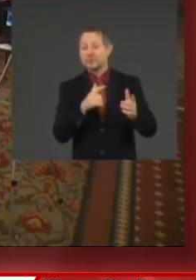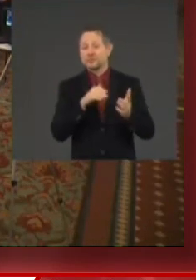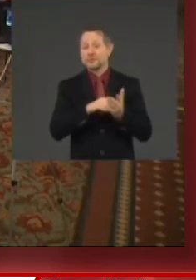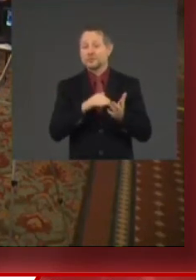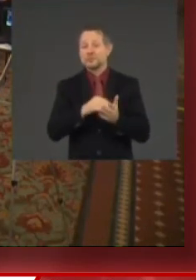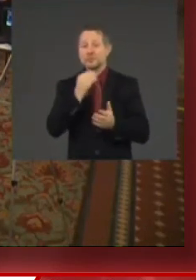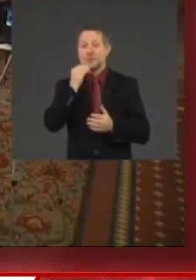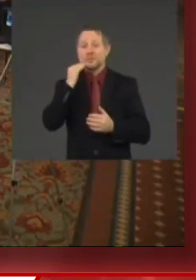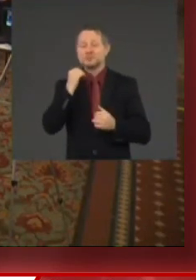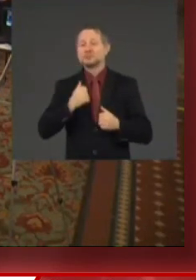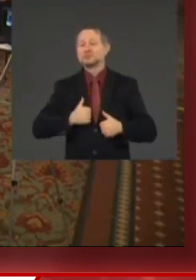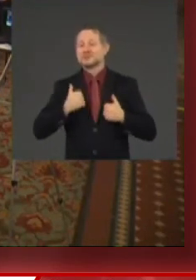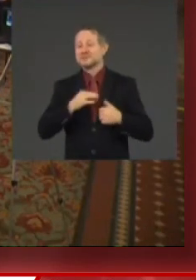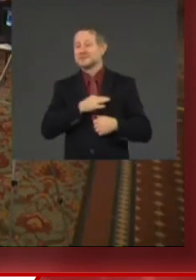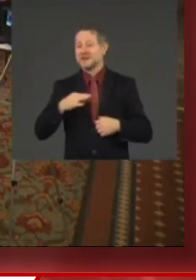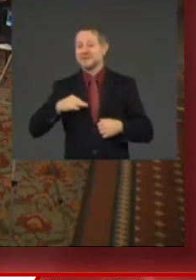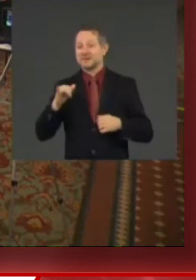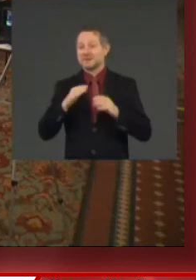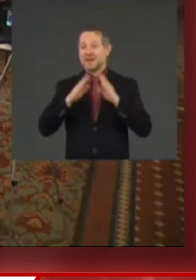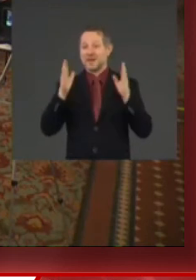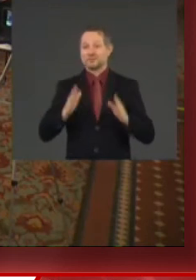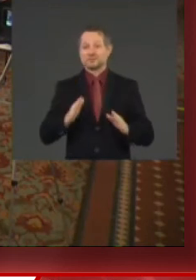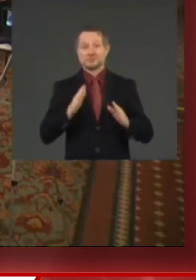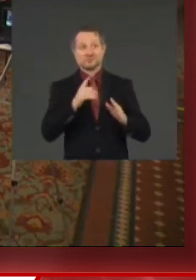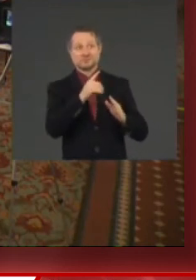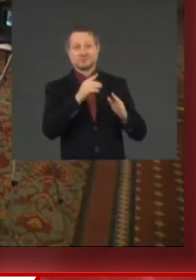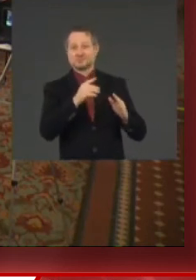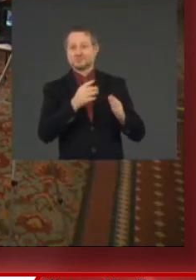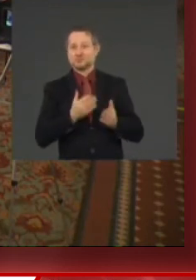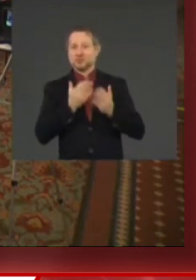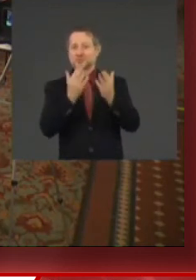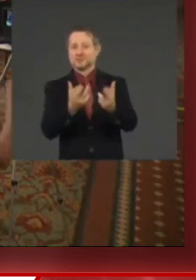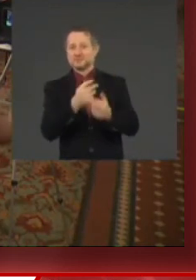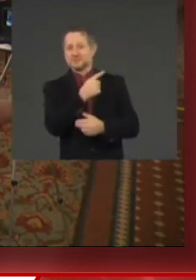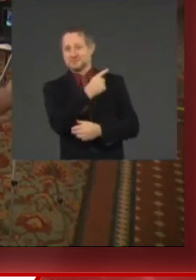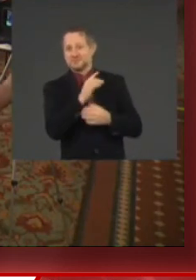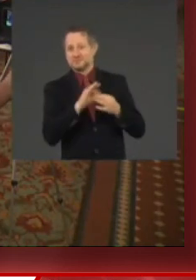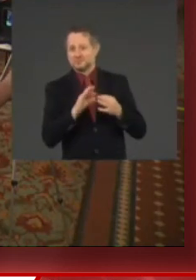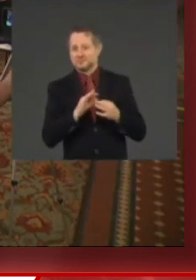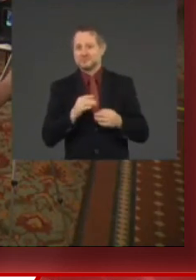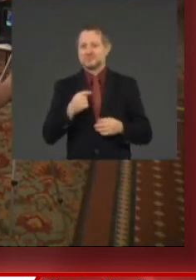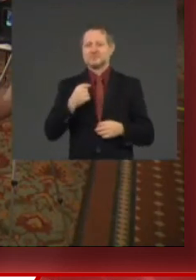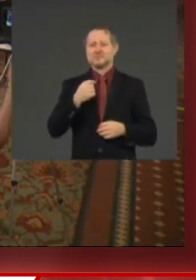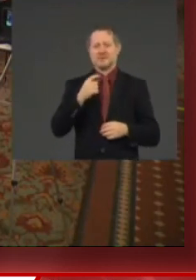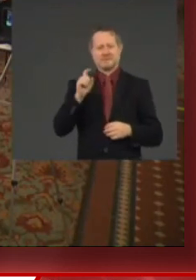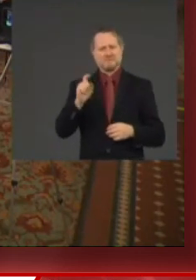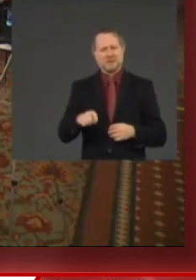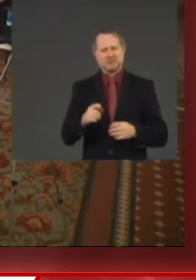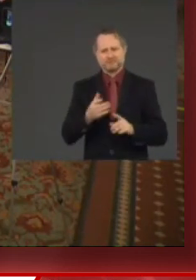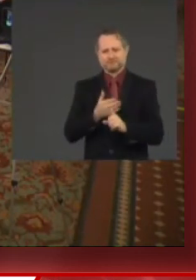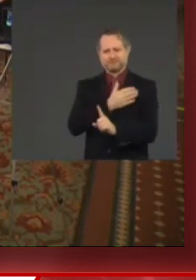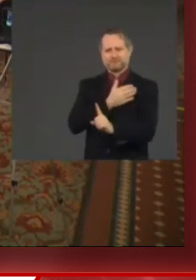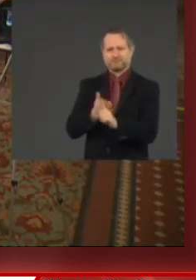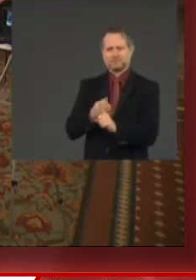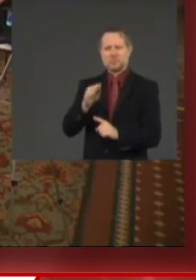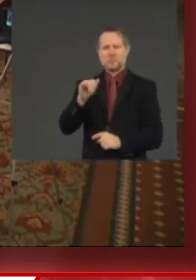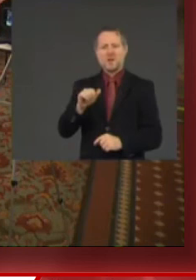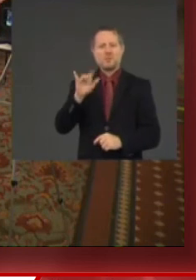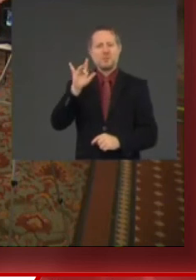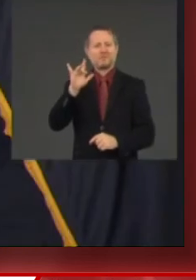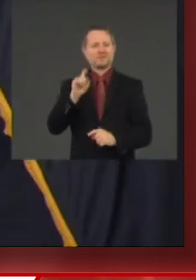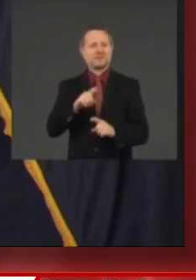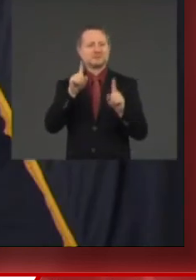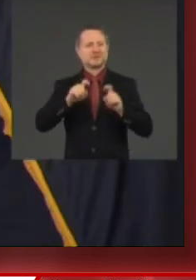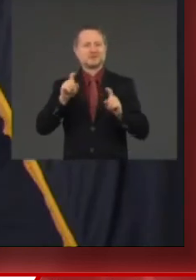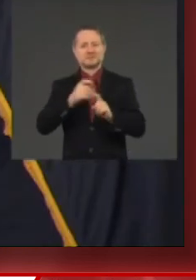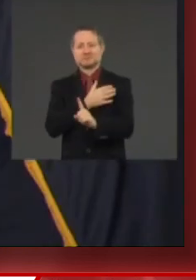daily update from the Red Room there in Albany. We thank you so much for joining us here on WNY News Now, as we continue to put facts over fear